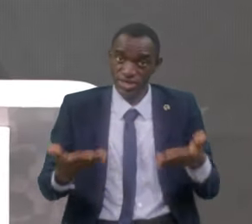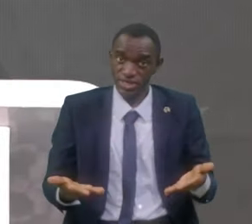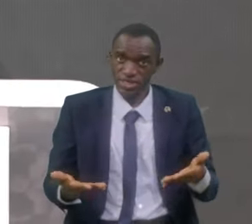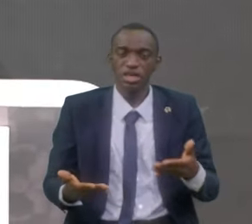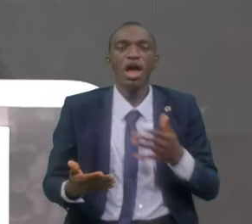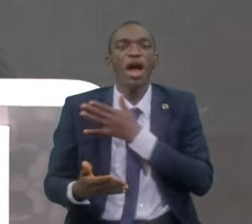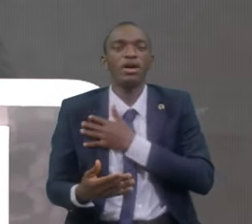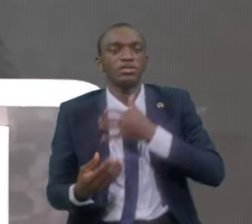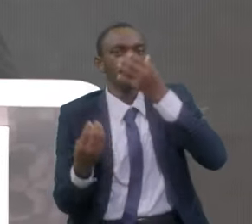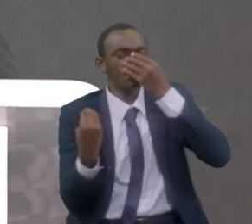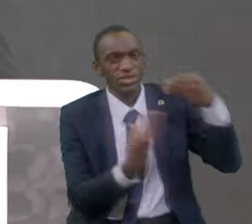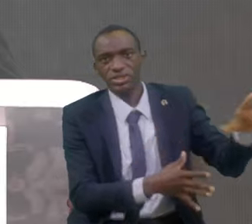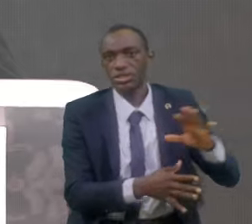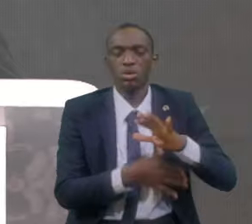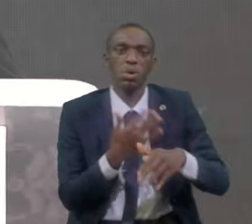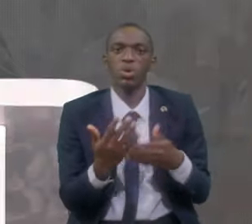forsake.